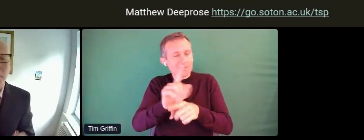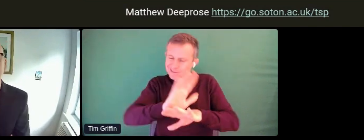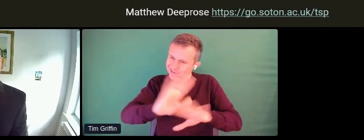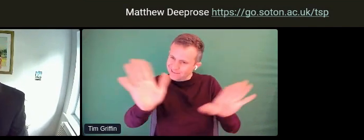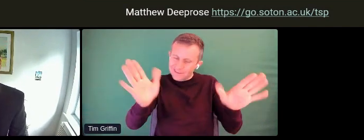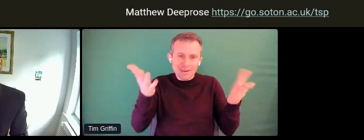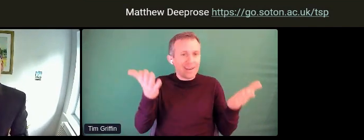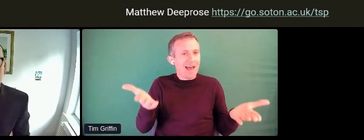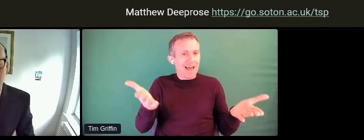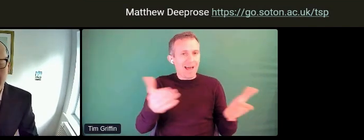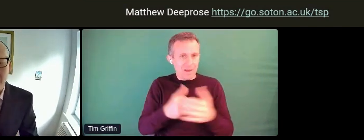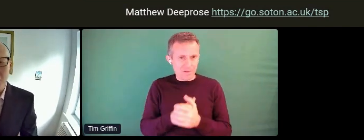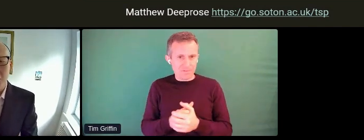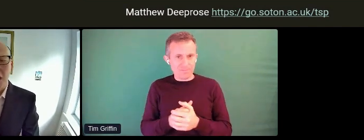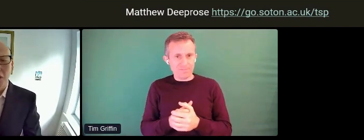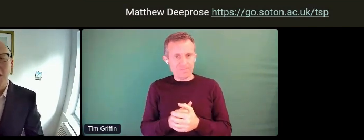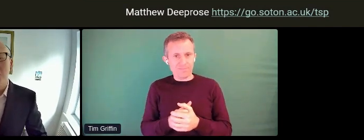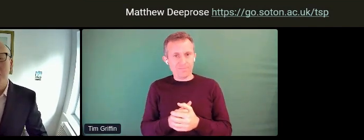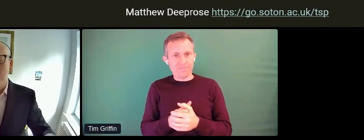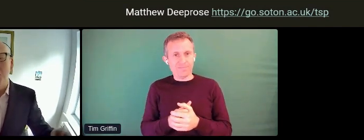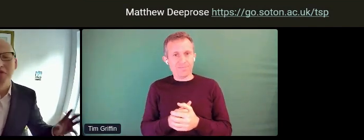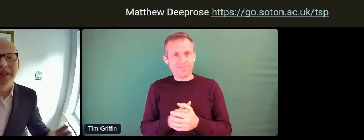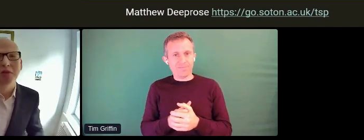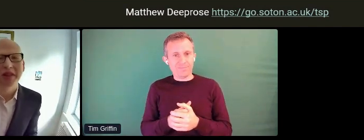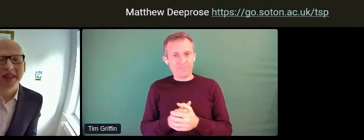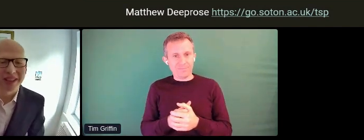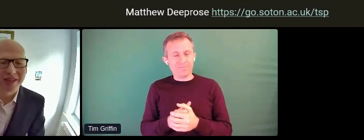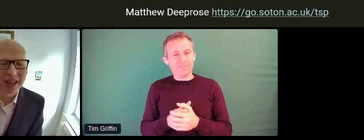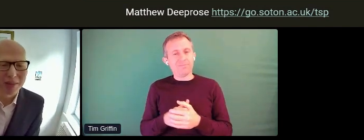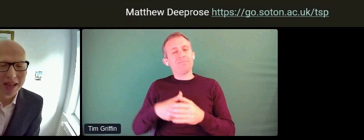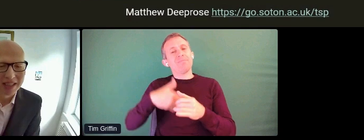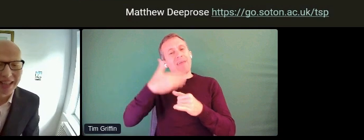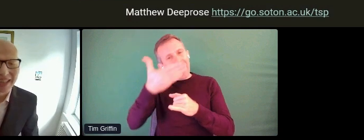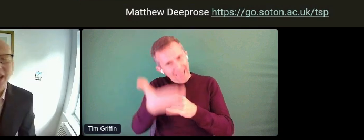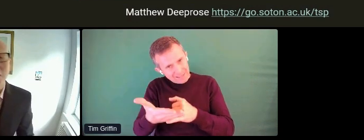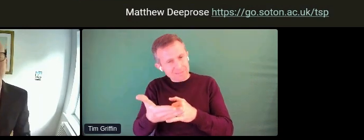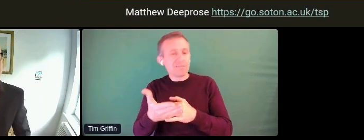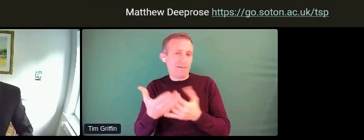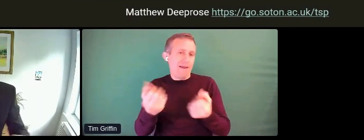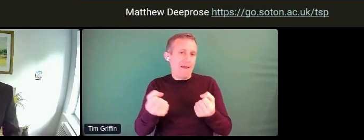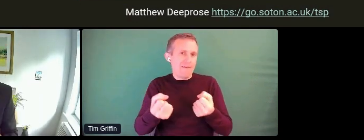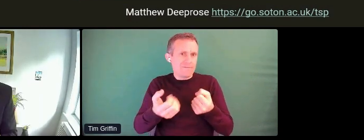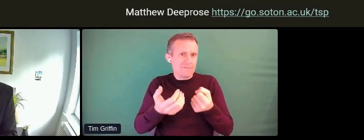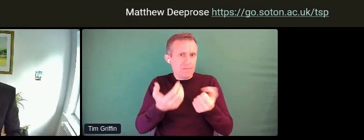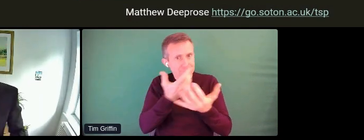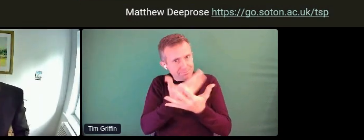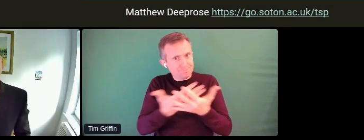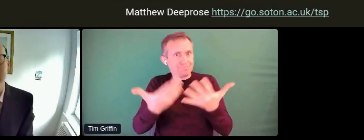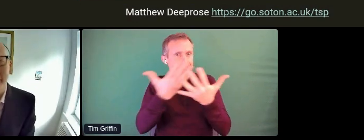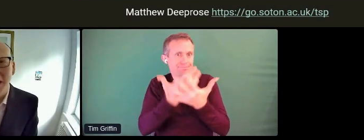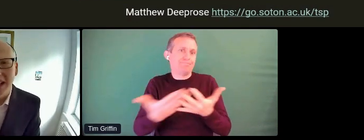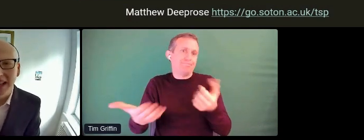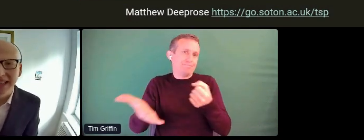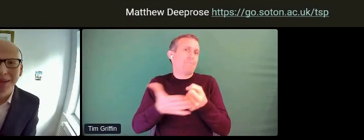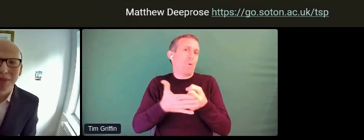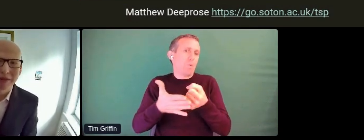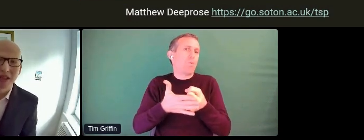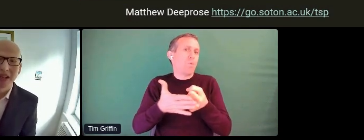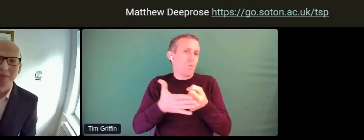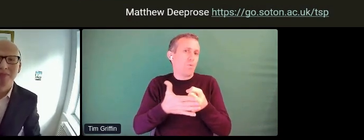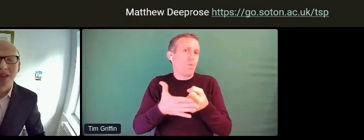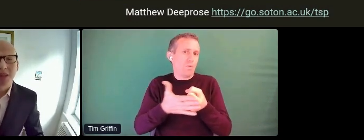I'll do a quick fire run through a whole load more resources that I recommend that can help to demystify, simplify,